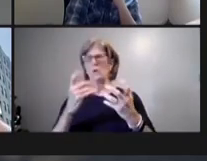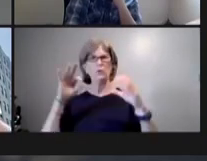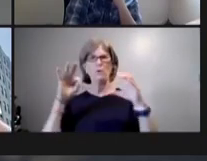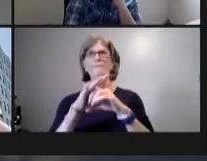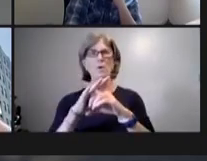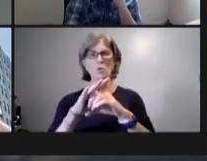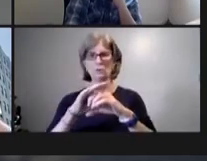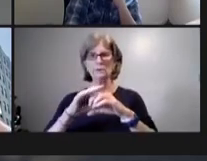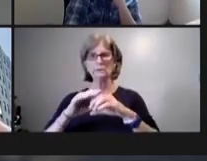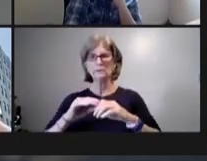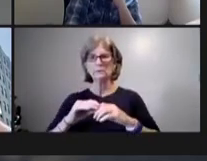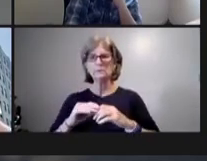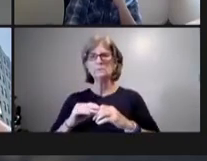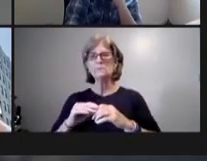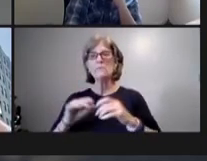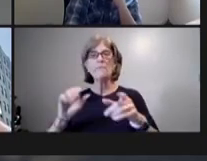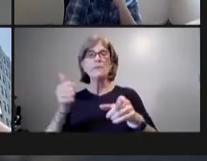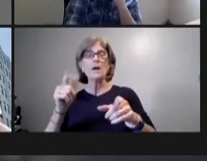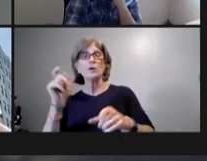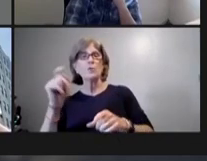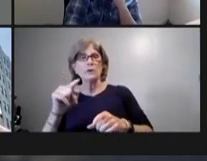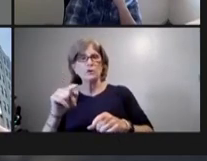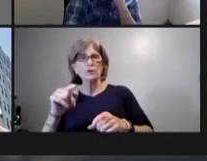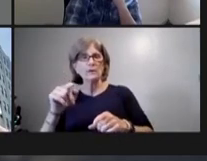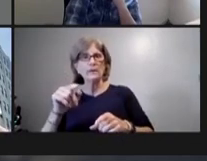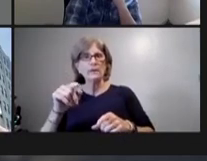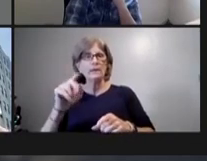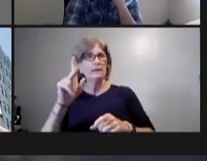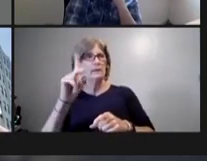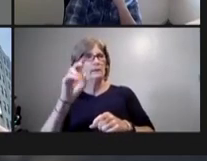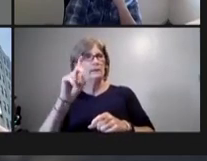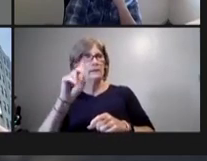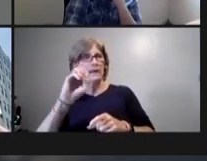Is the expectation that this will come back next month?